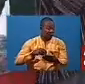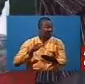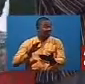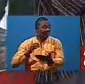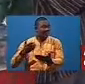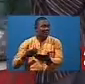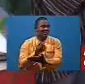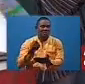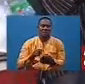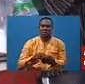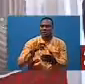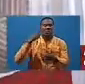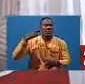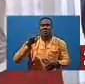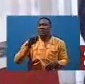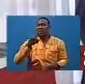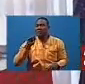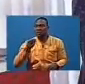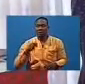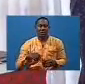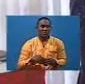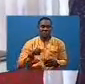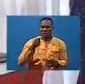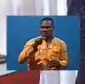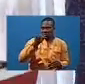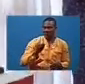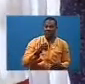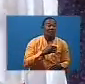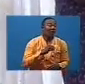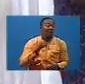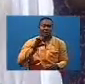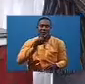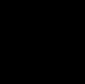Radio Ada, Peace FM, Ghana News Agency, and City FM.